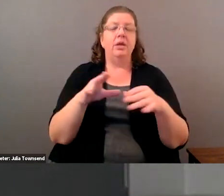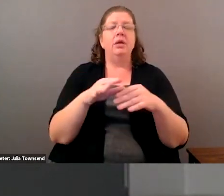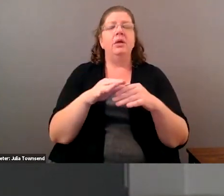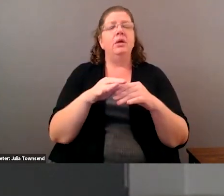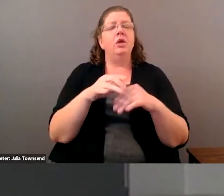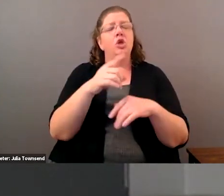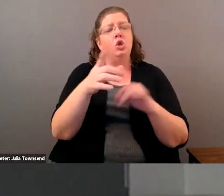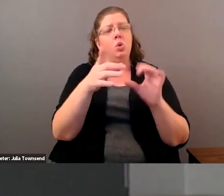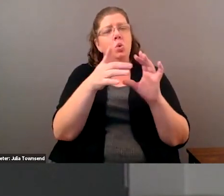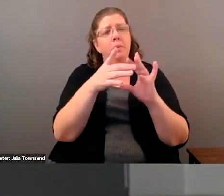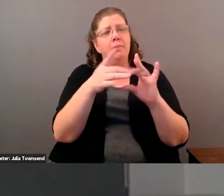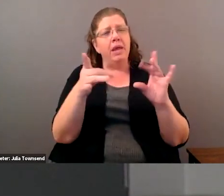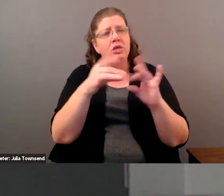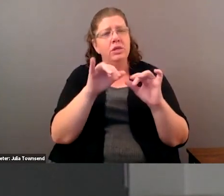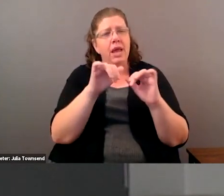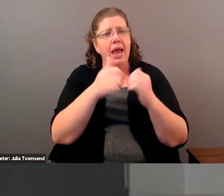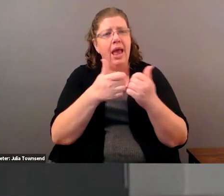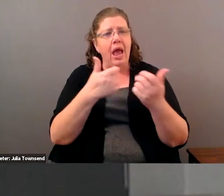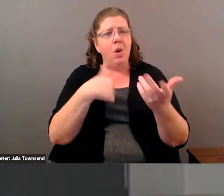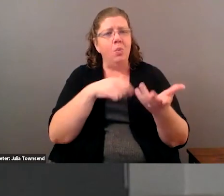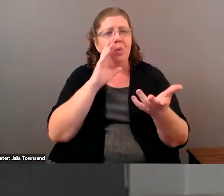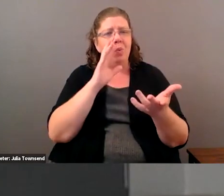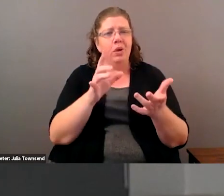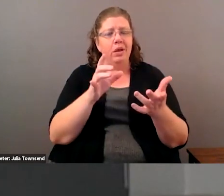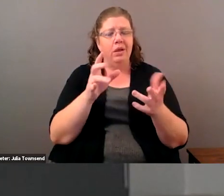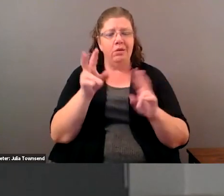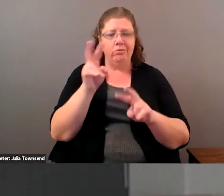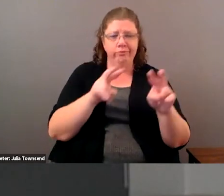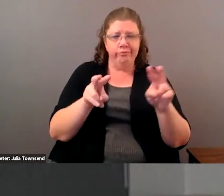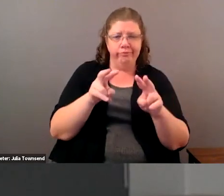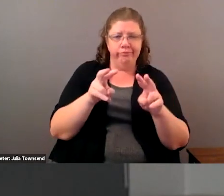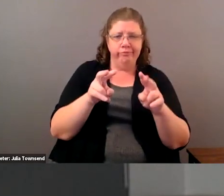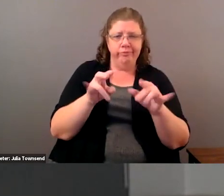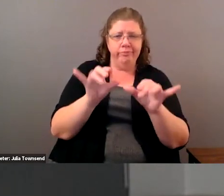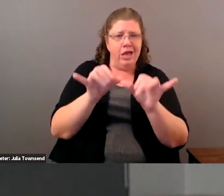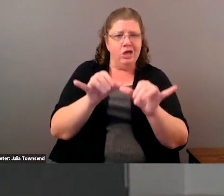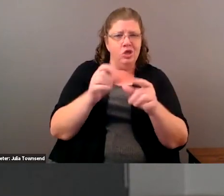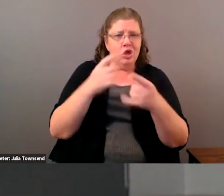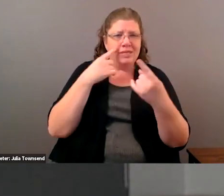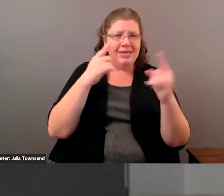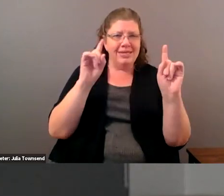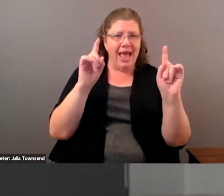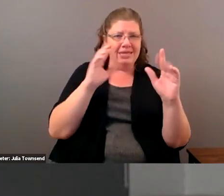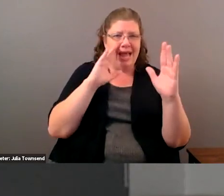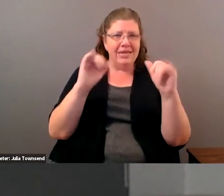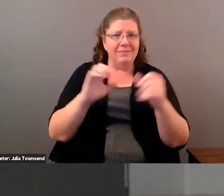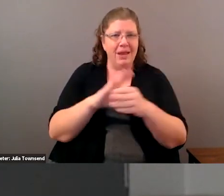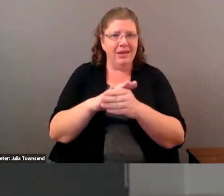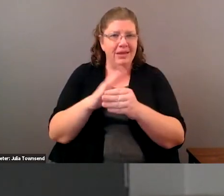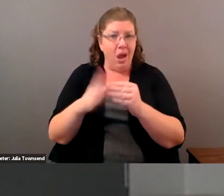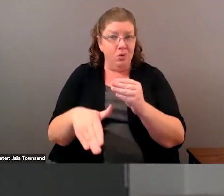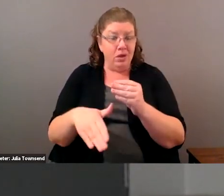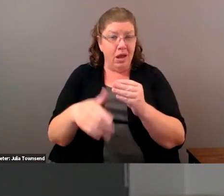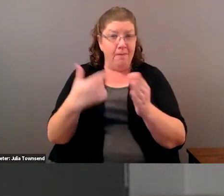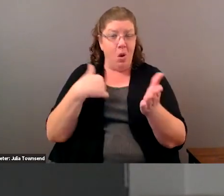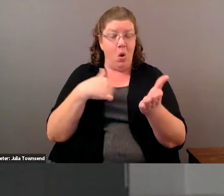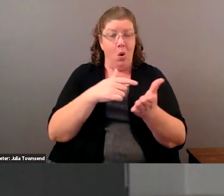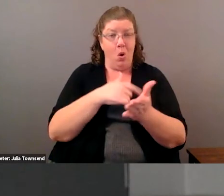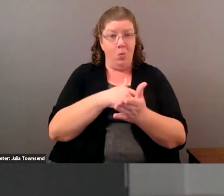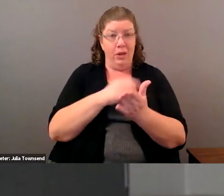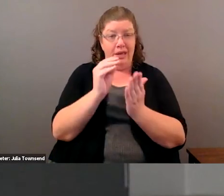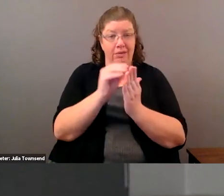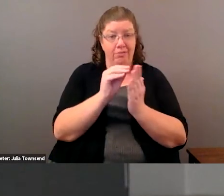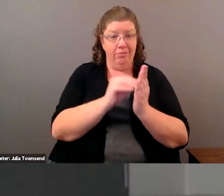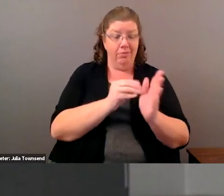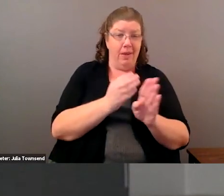mentioned a little bit how we are going to measure success and the expected outcomes. Are we keeping track of the before and